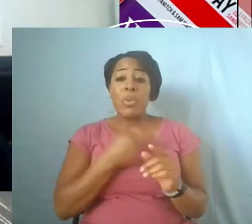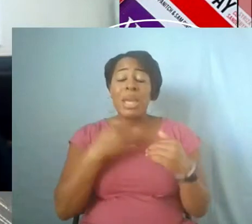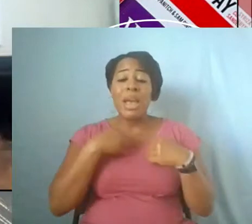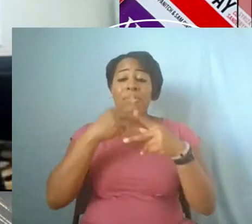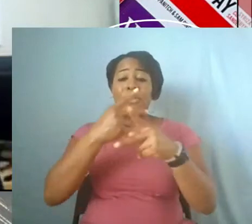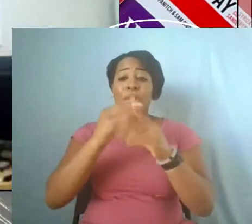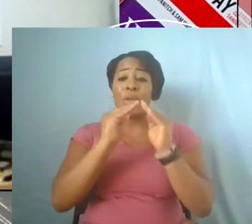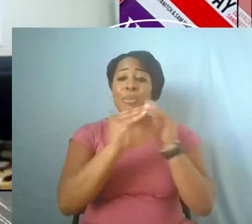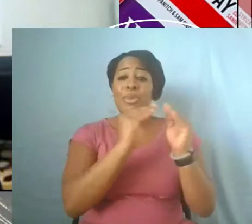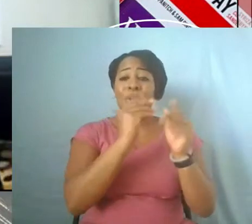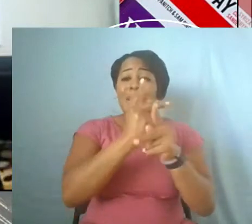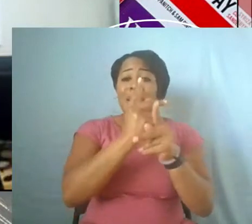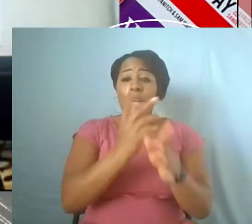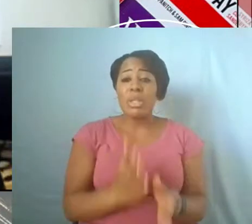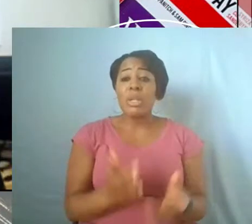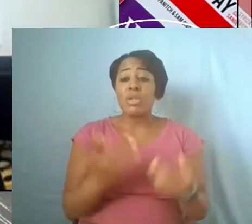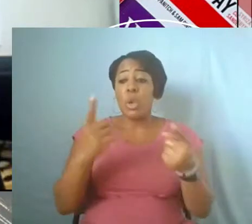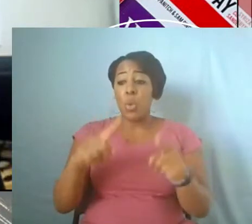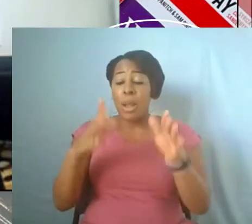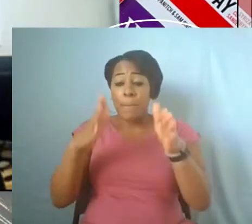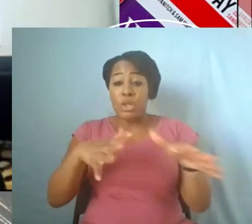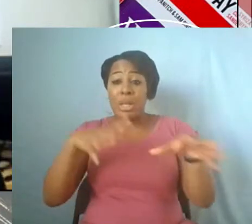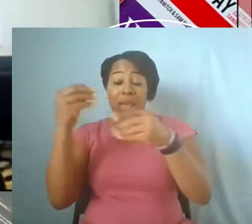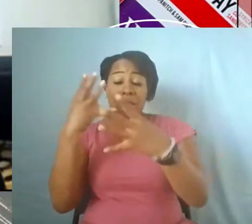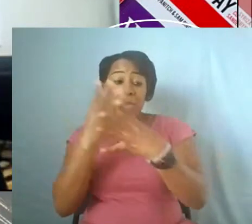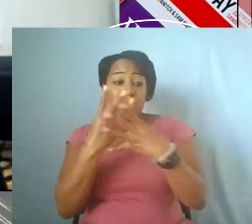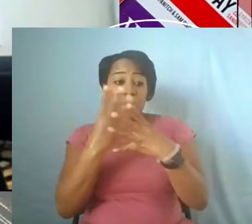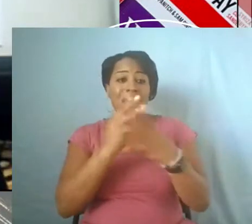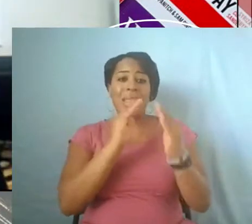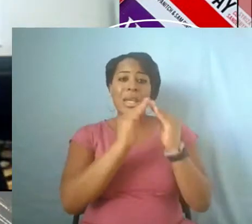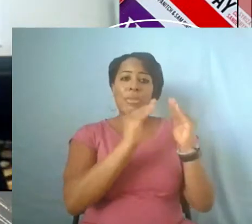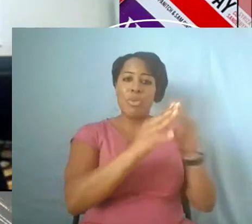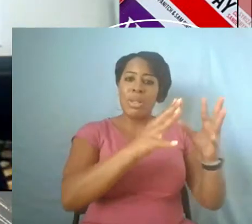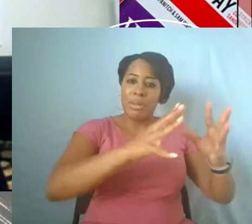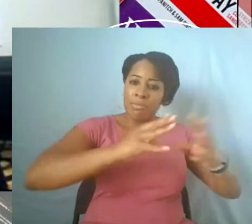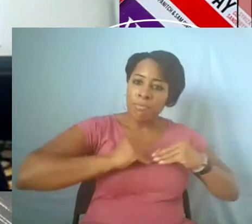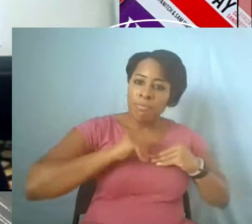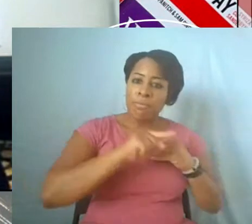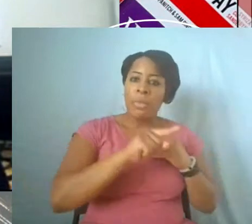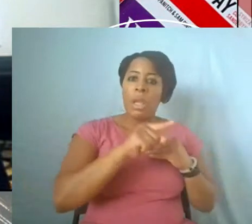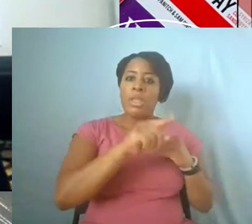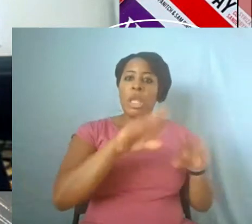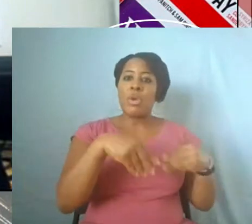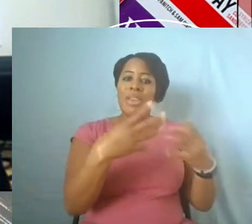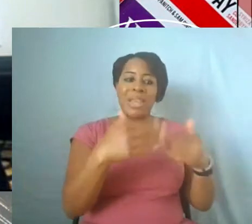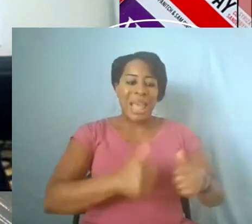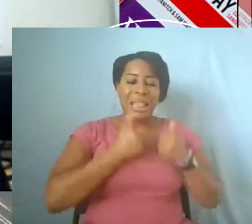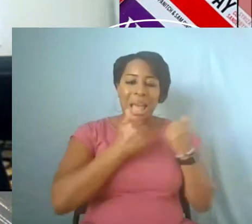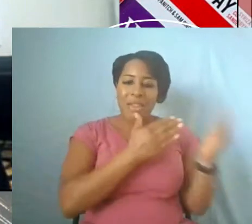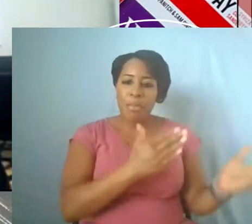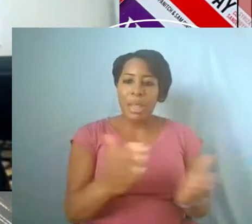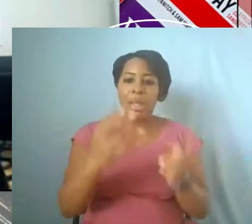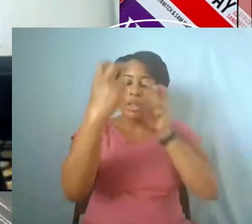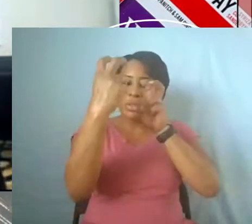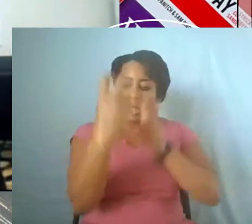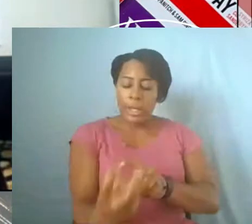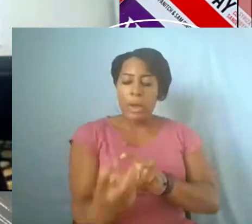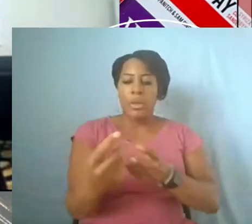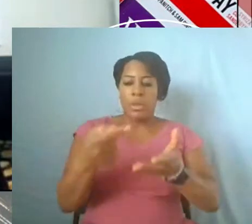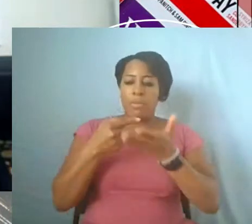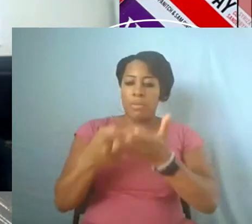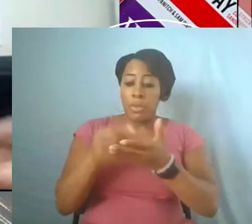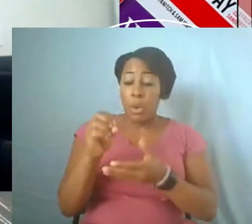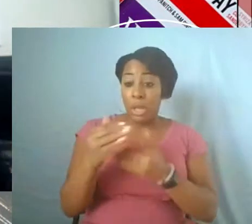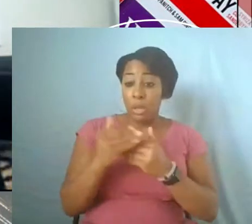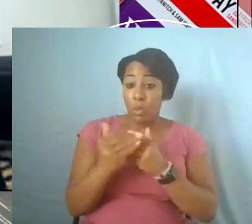prison, they are embraced by the community, is giving jobs, matter of fact, are given a life plan, sat down and said, what do you want to do with the rest of